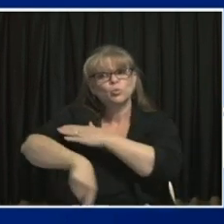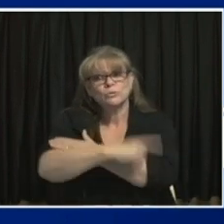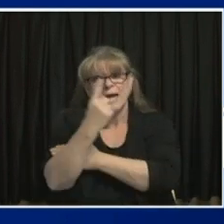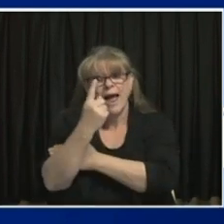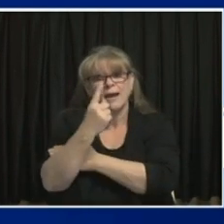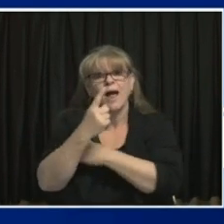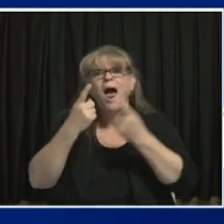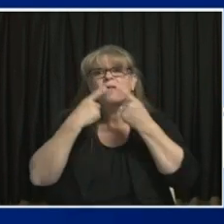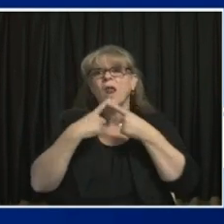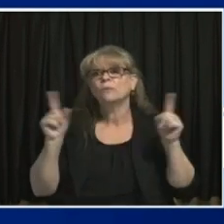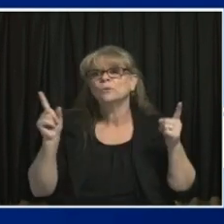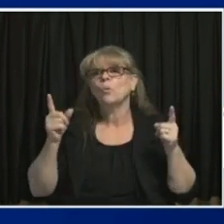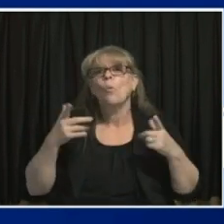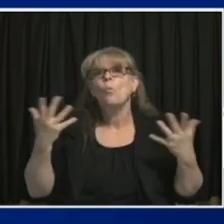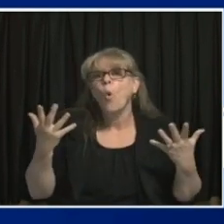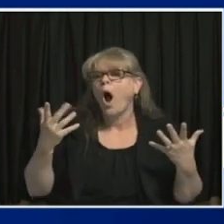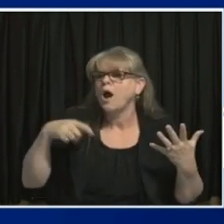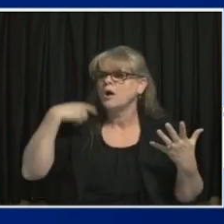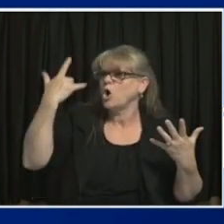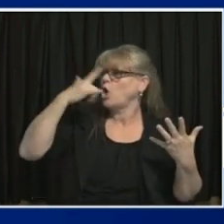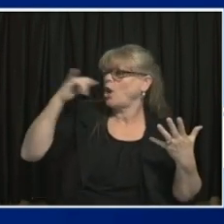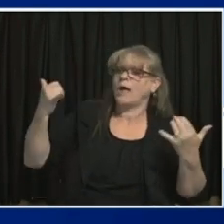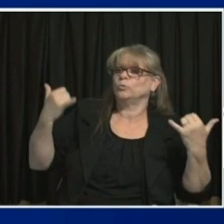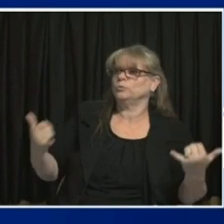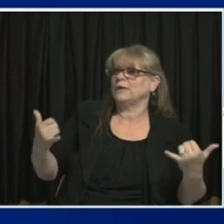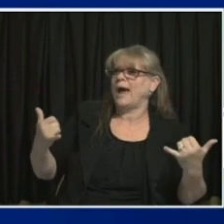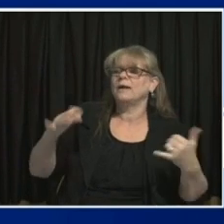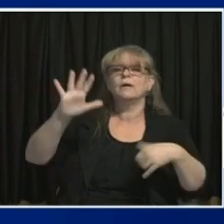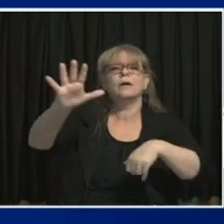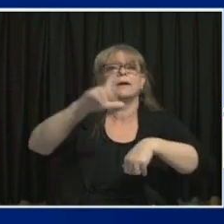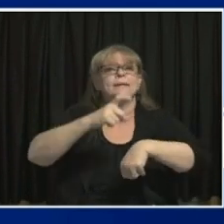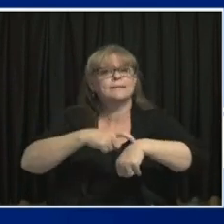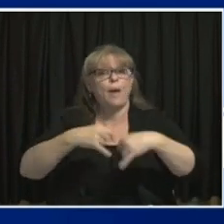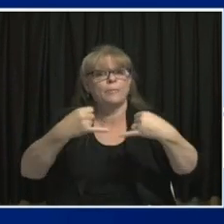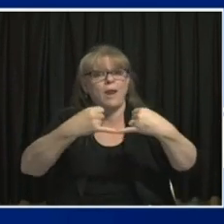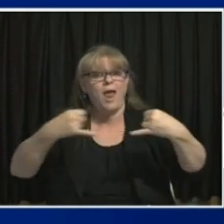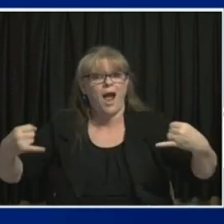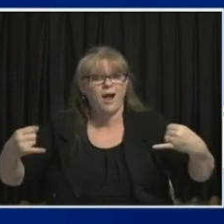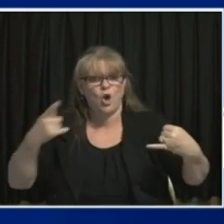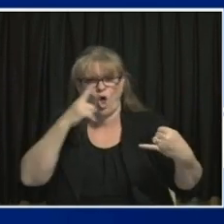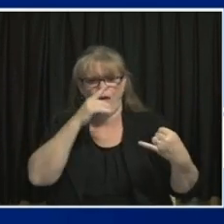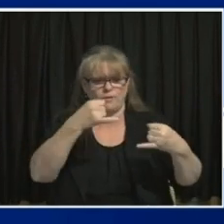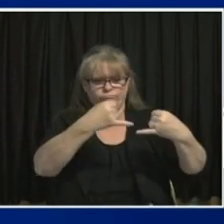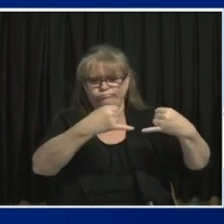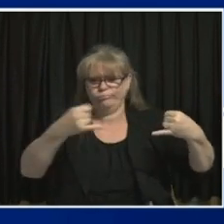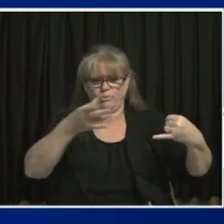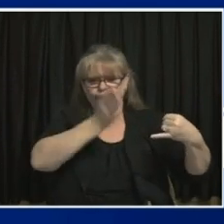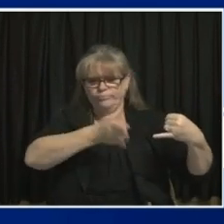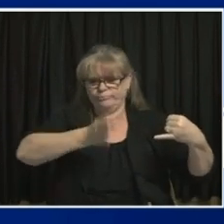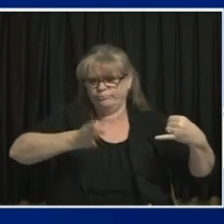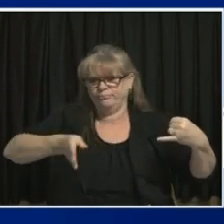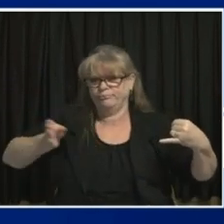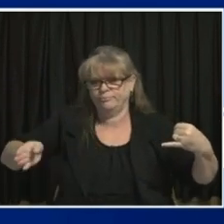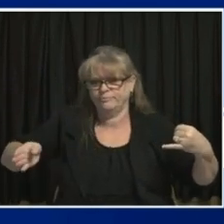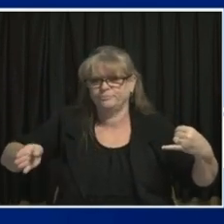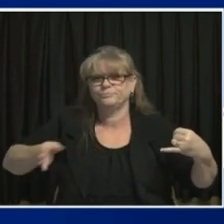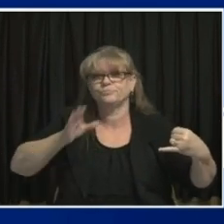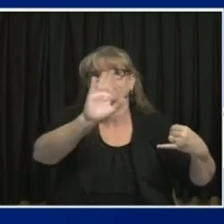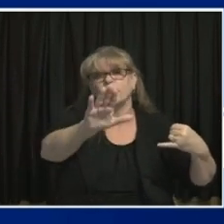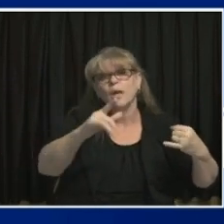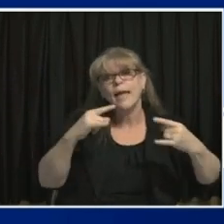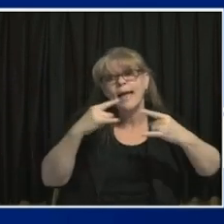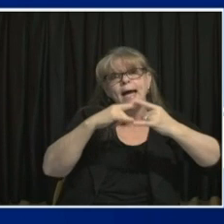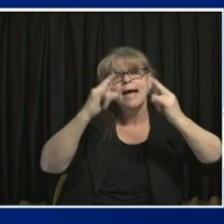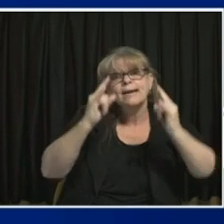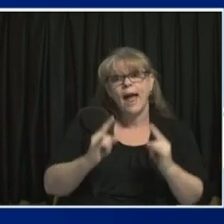additional steps, and I'm going to share the timeline for the next big decisions. I'm excited to say that camping can resume in our world-class state park